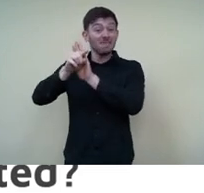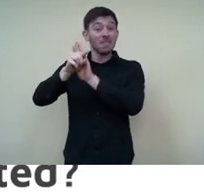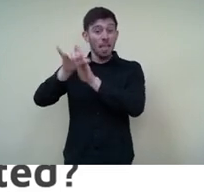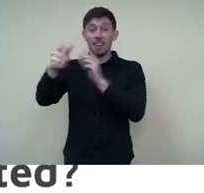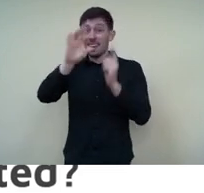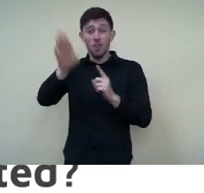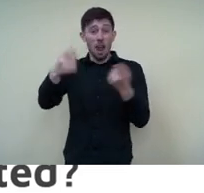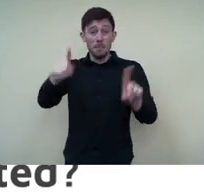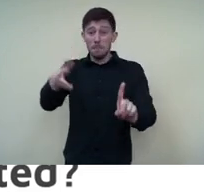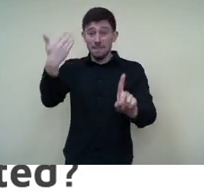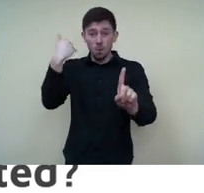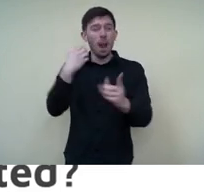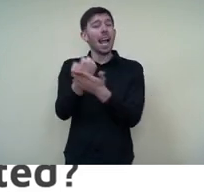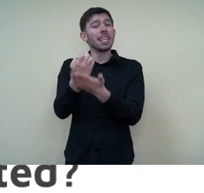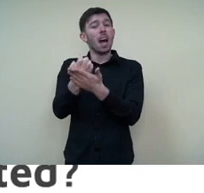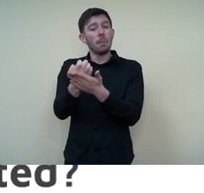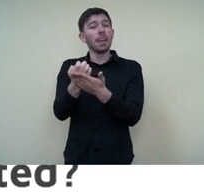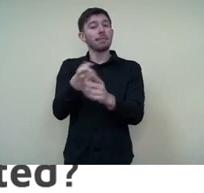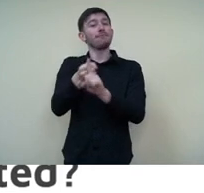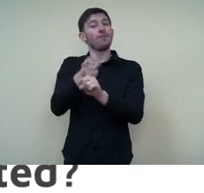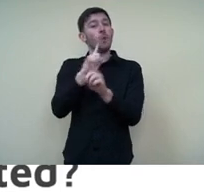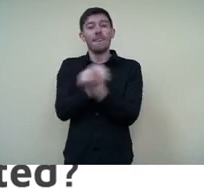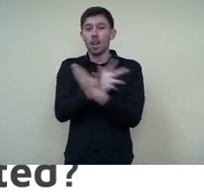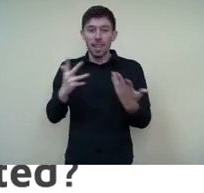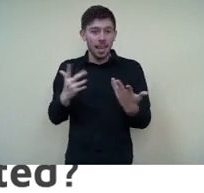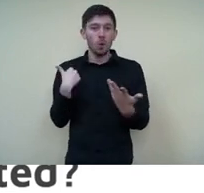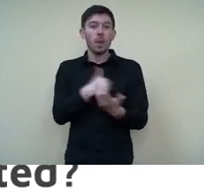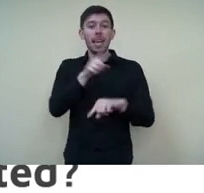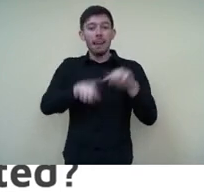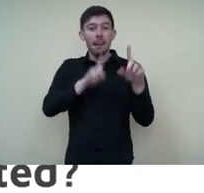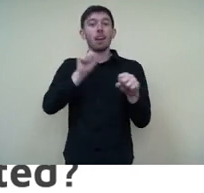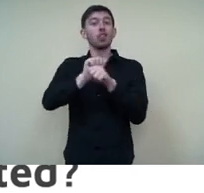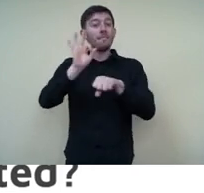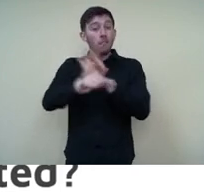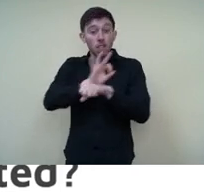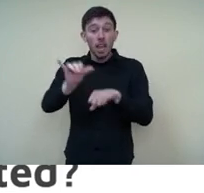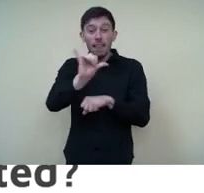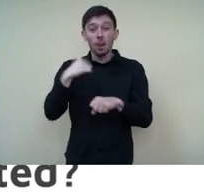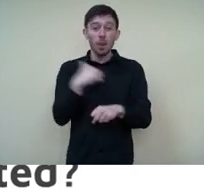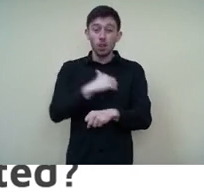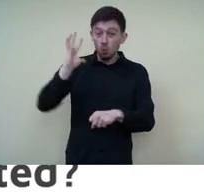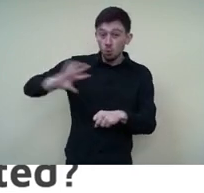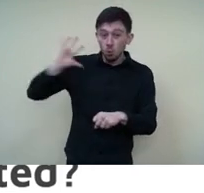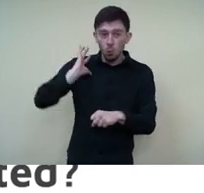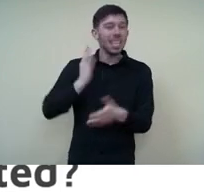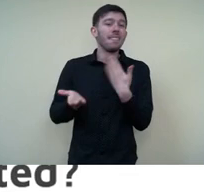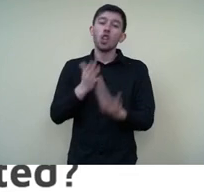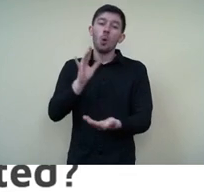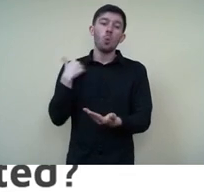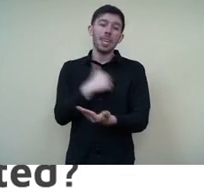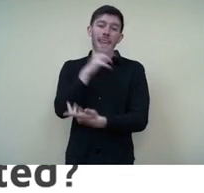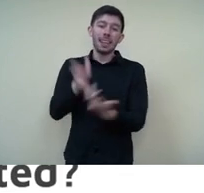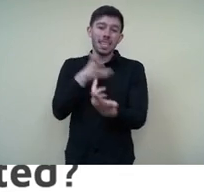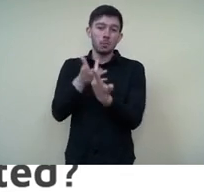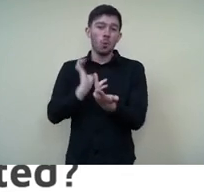There's an economic cost to everything, and the fact that we can't be out and we can't actually function as we used to, as much as we may have adapted. And